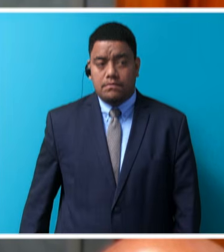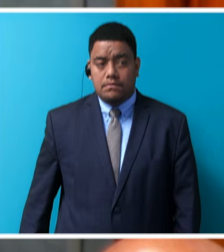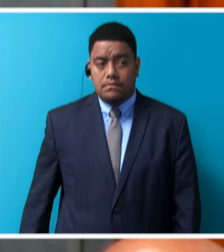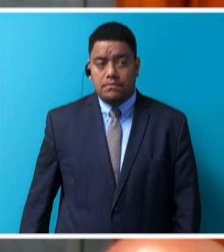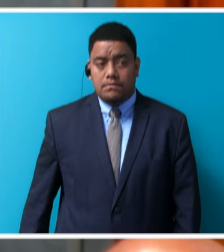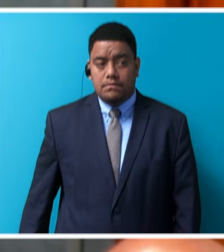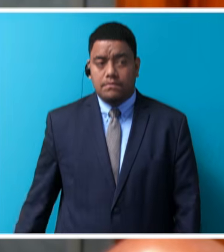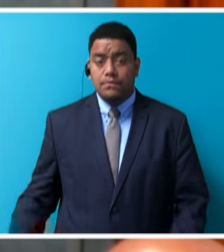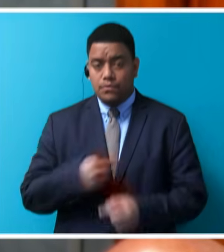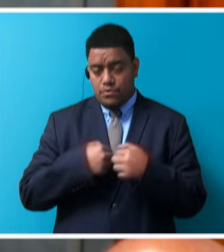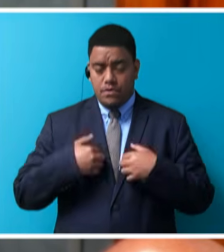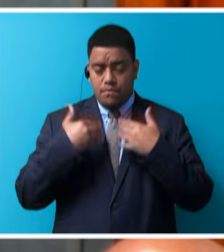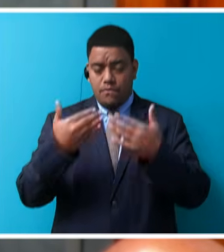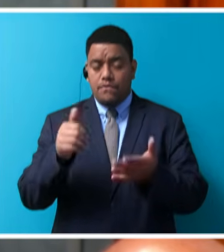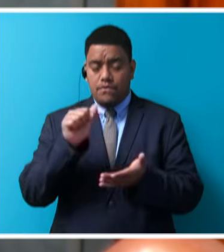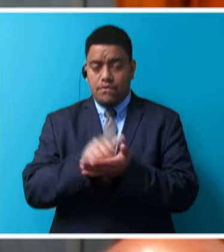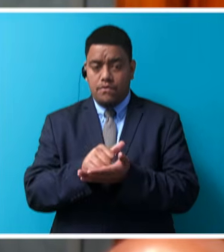moving in the right direction.